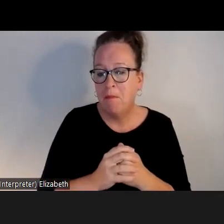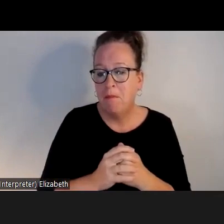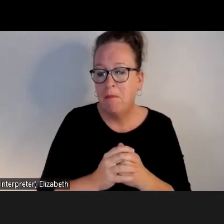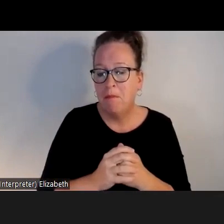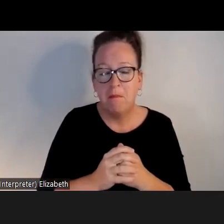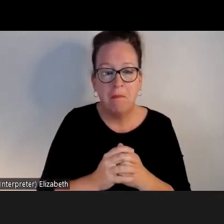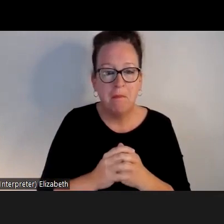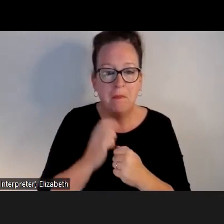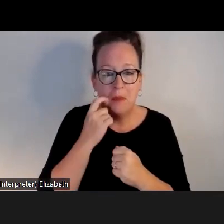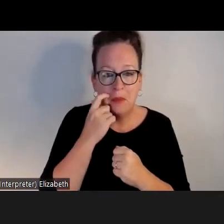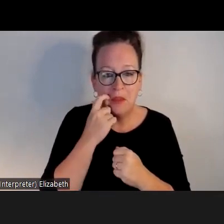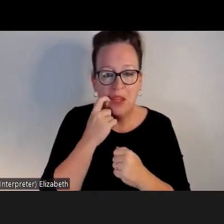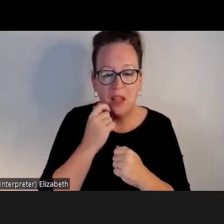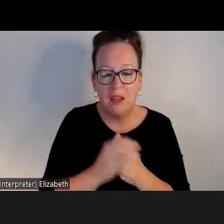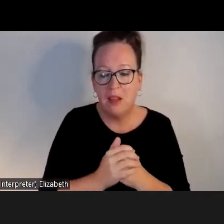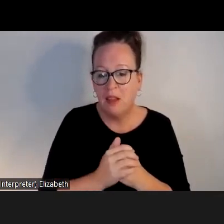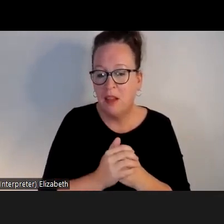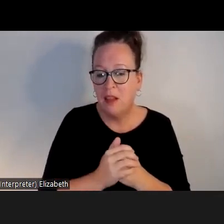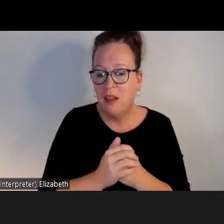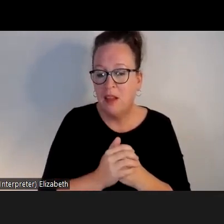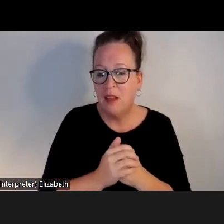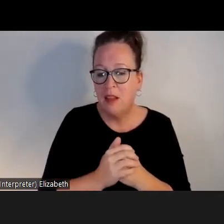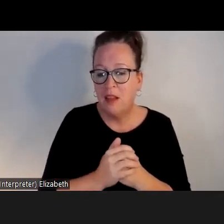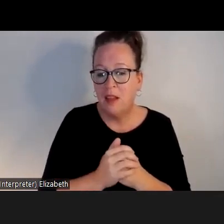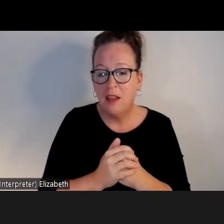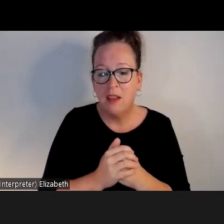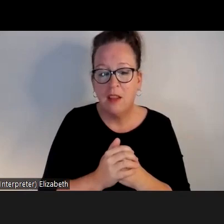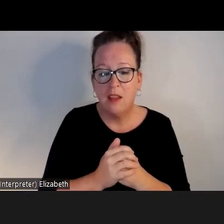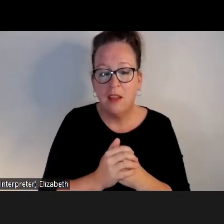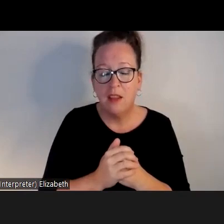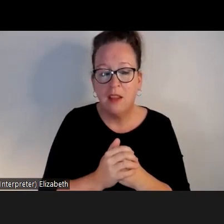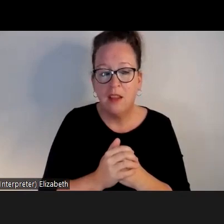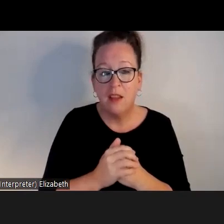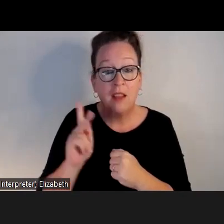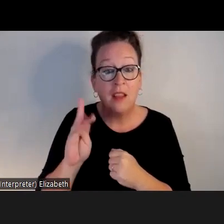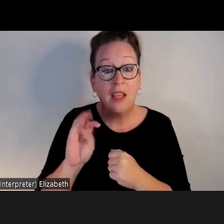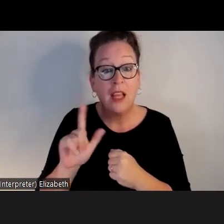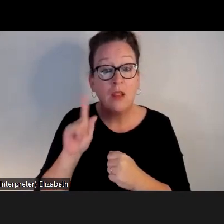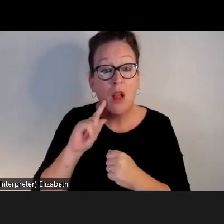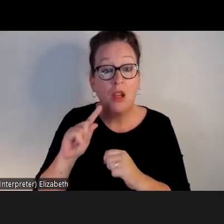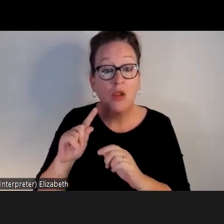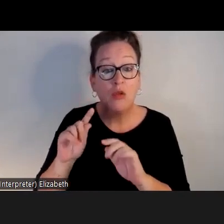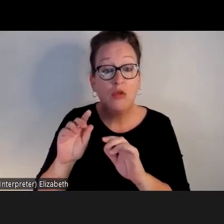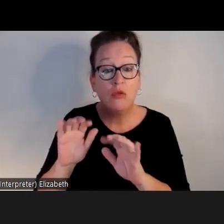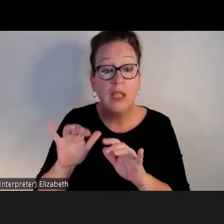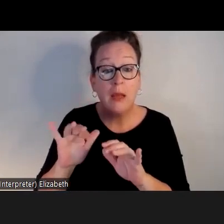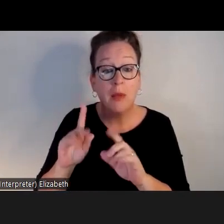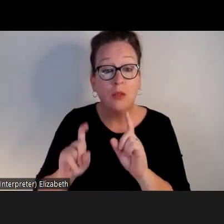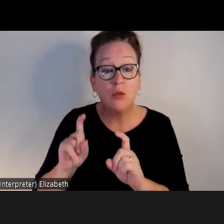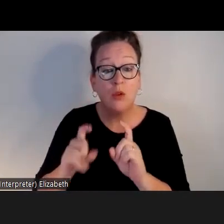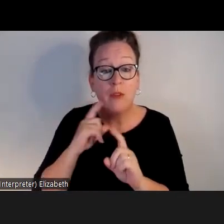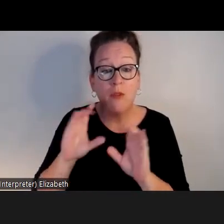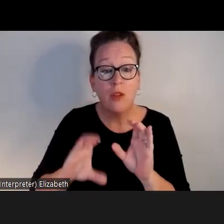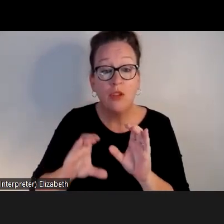And, oh, so I think Kessel, are you dropping the survey into the chat? The